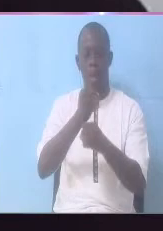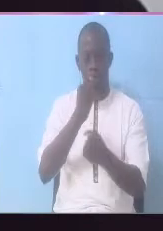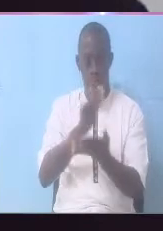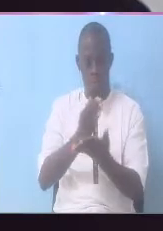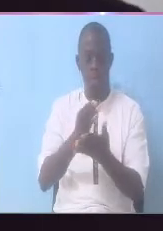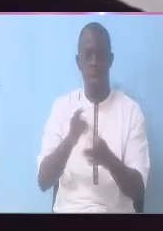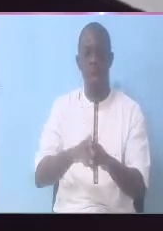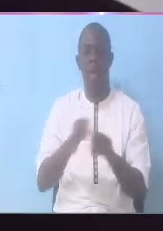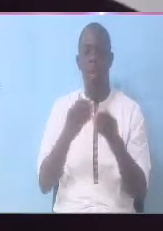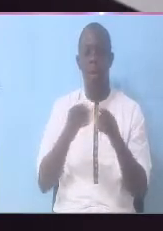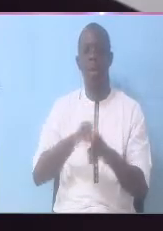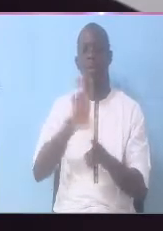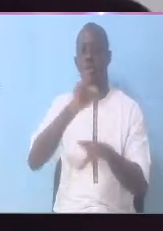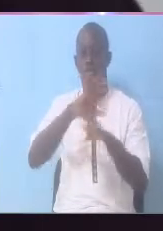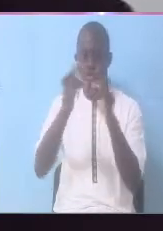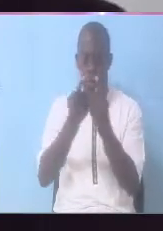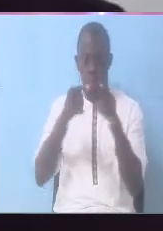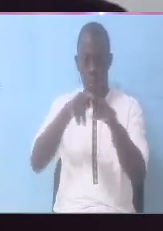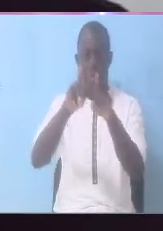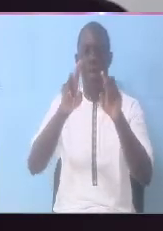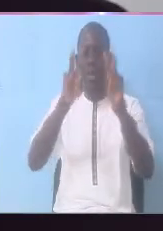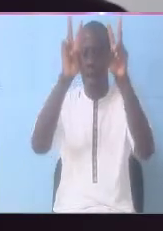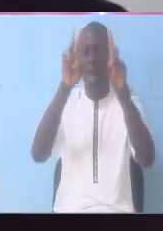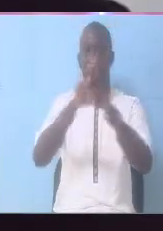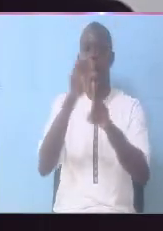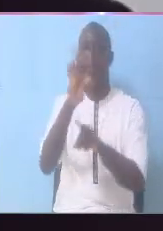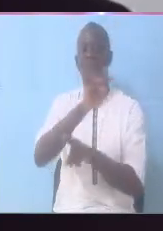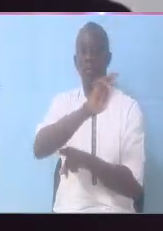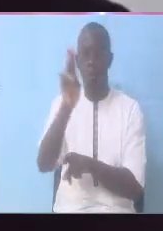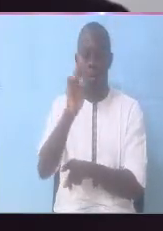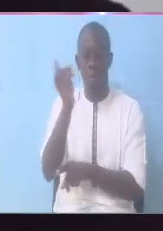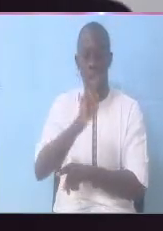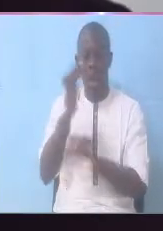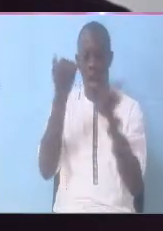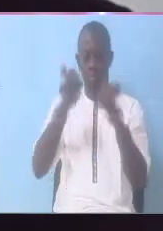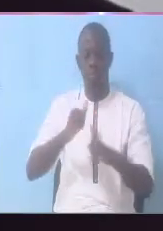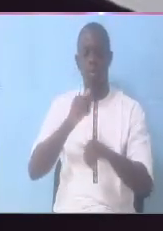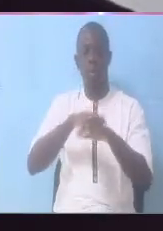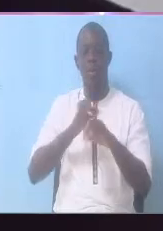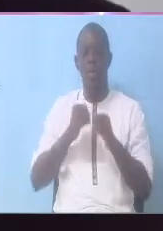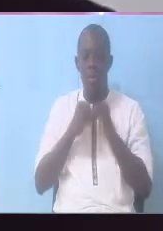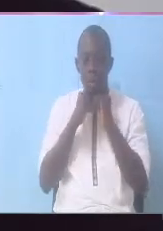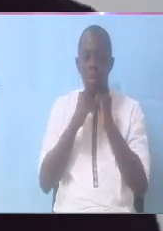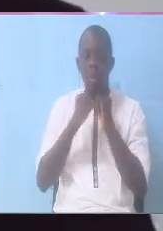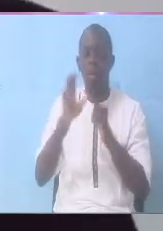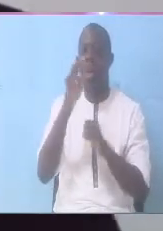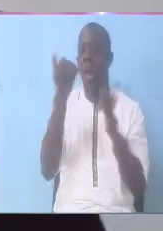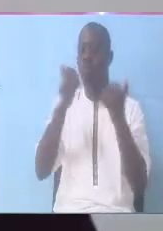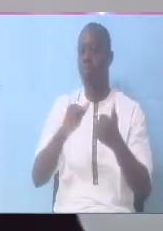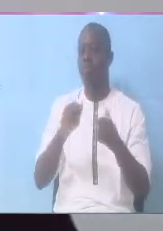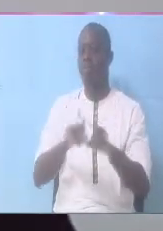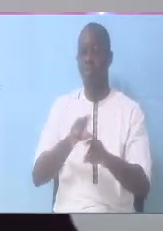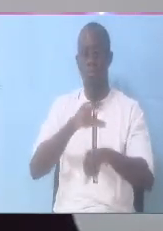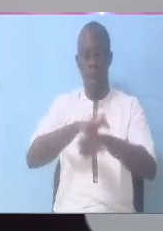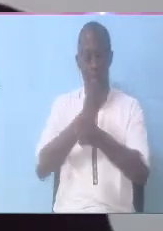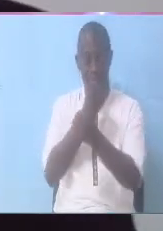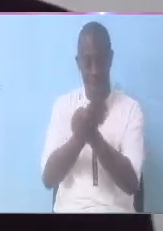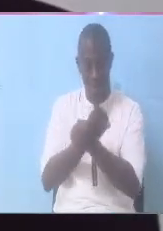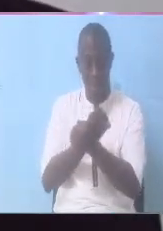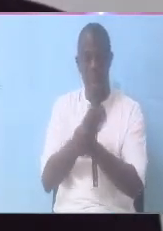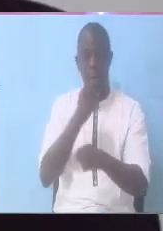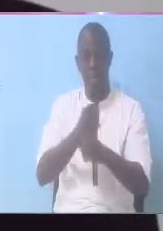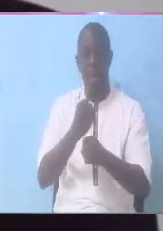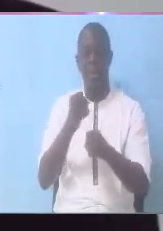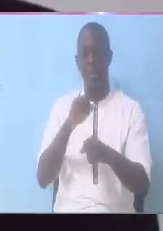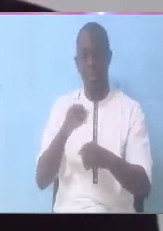Sanatable, just to lock him for some few years and release him was going to happen. And then, but this time around, he have to set an example. Tumbul